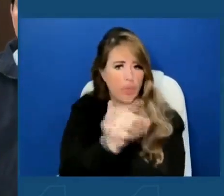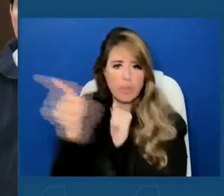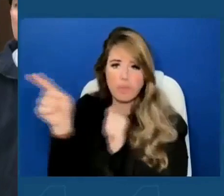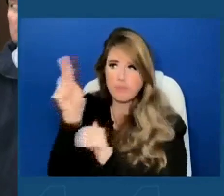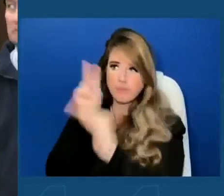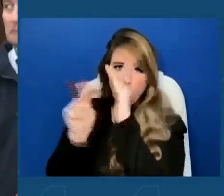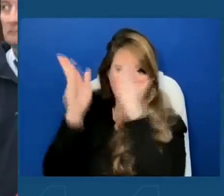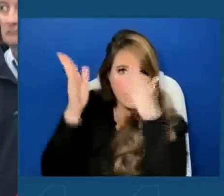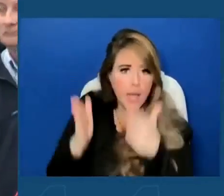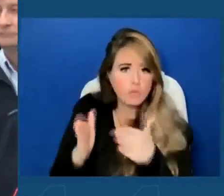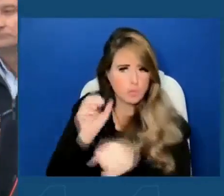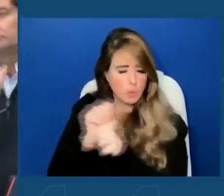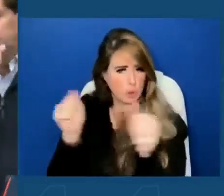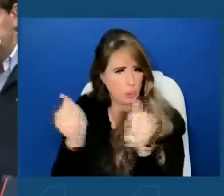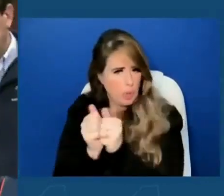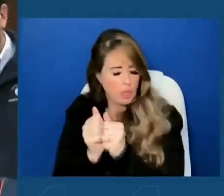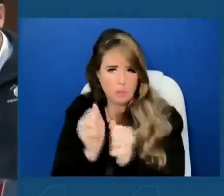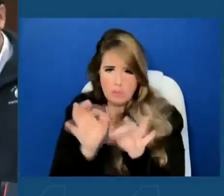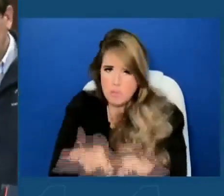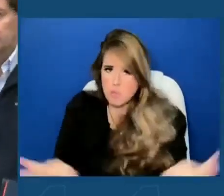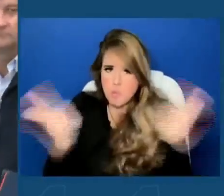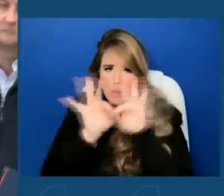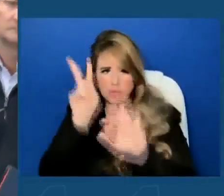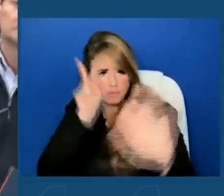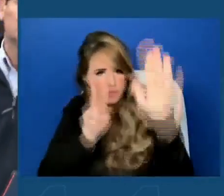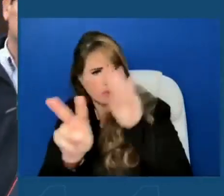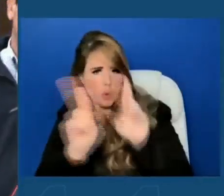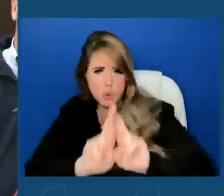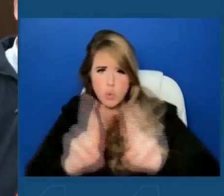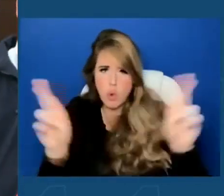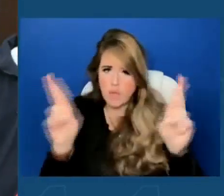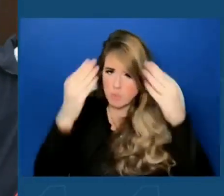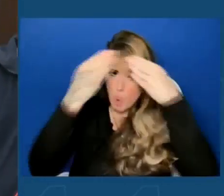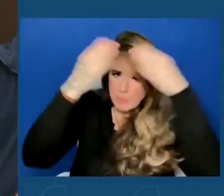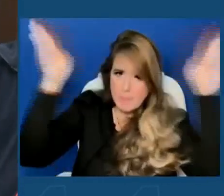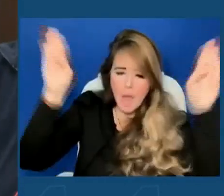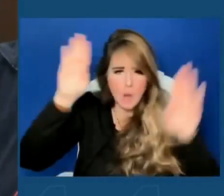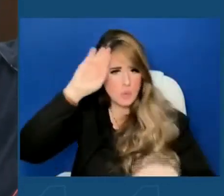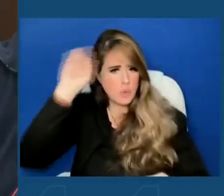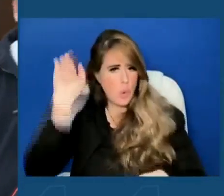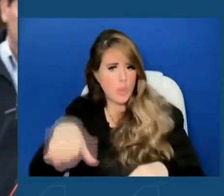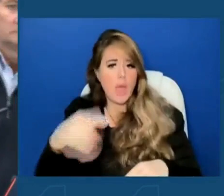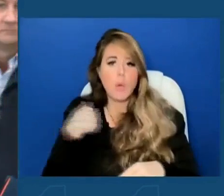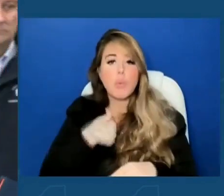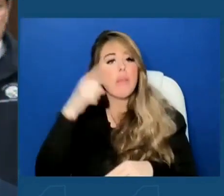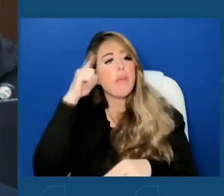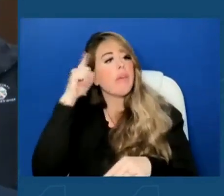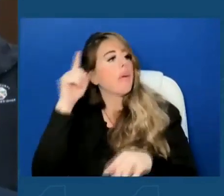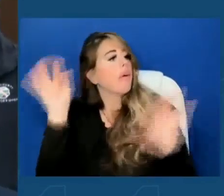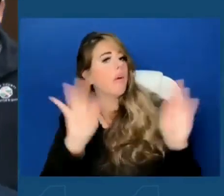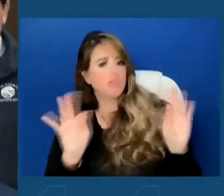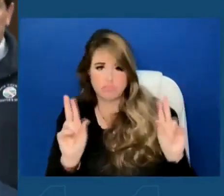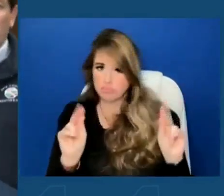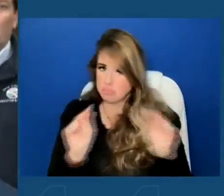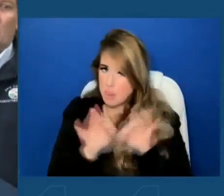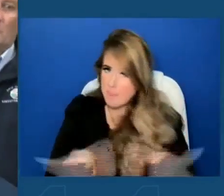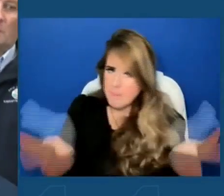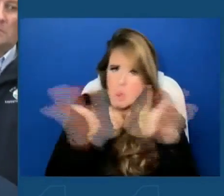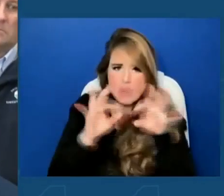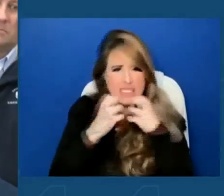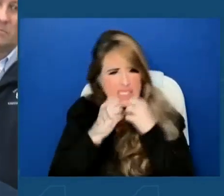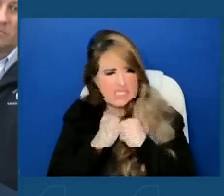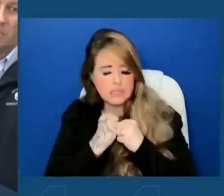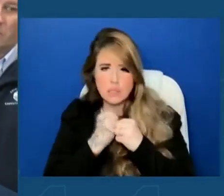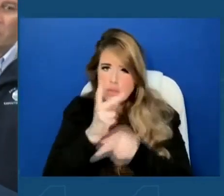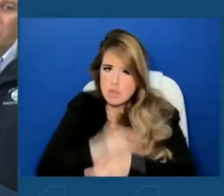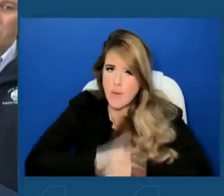add on that, the pre-positioning of equipment is critical. And that is why literally the day before, you know, we had talked about days before, how